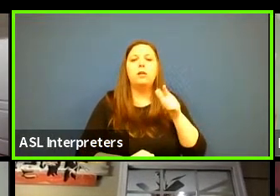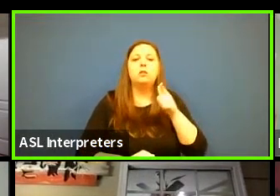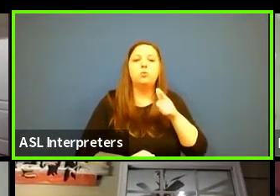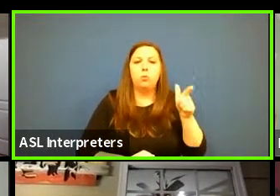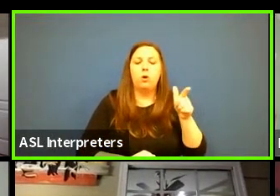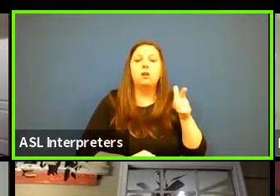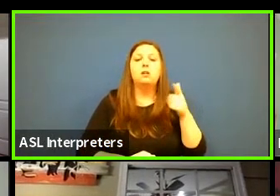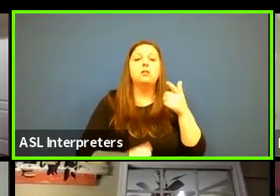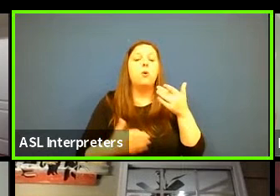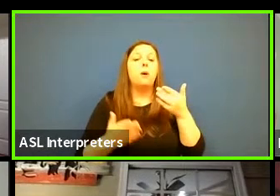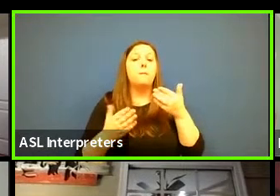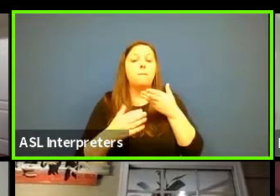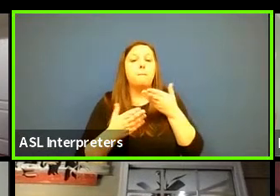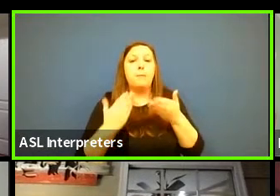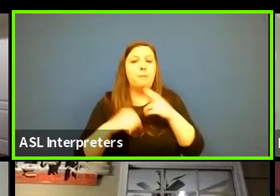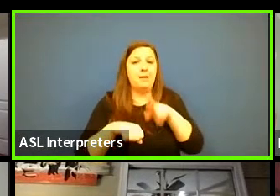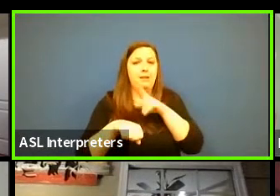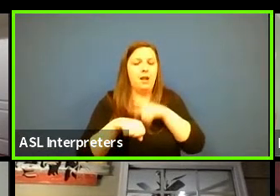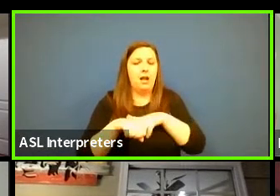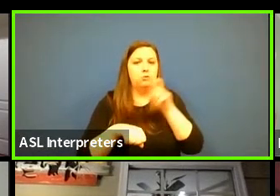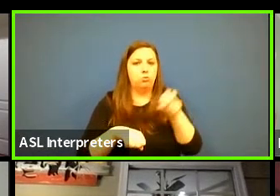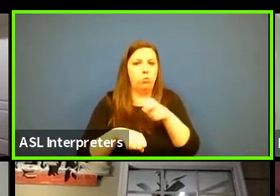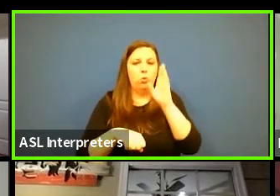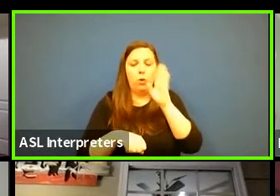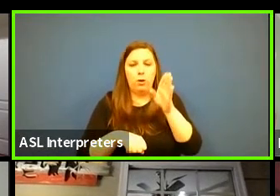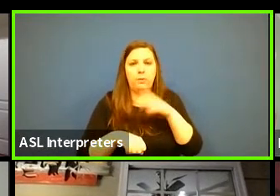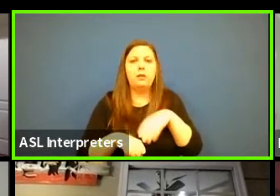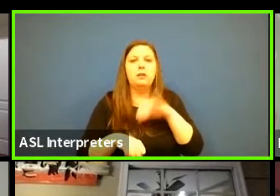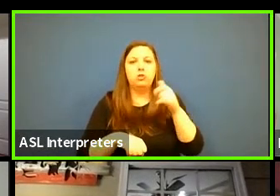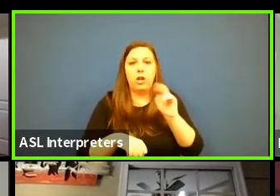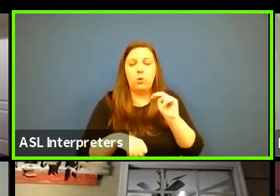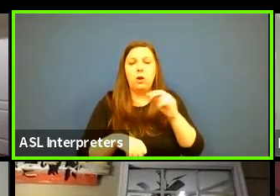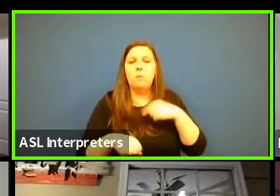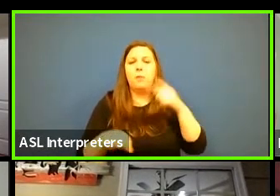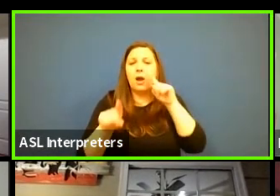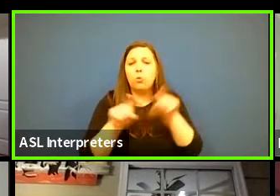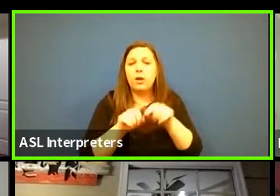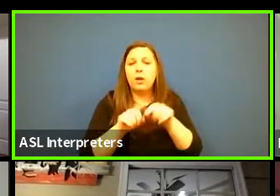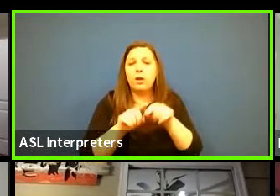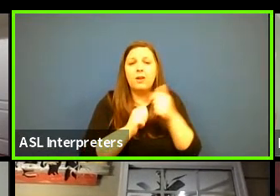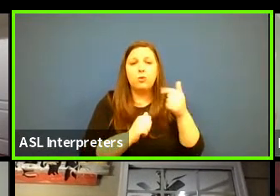agree with Greg and Tawana, who posted in chat.